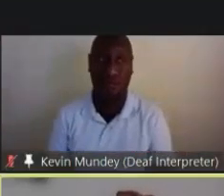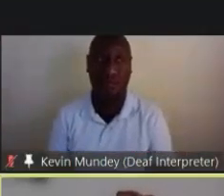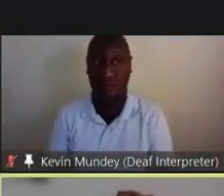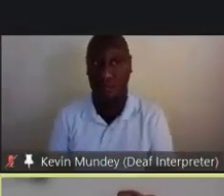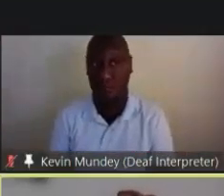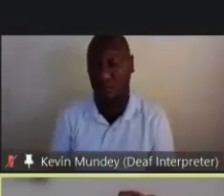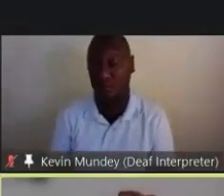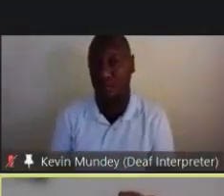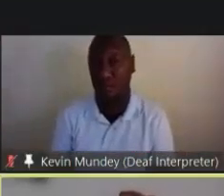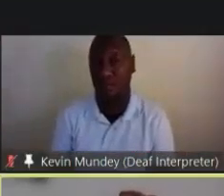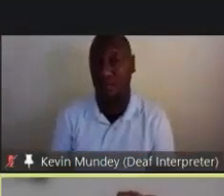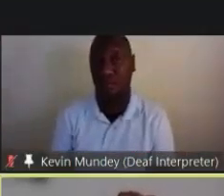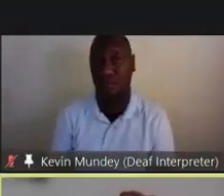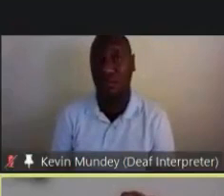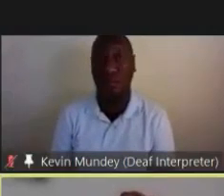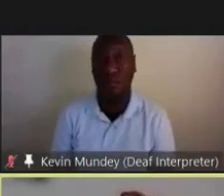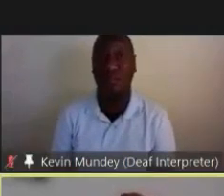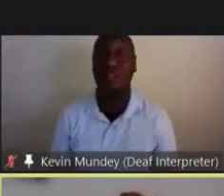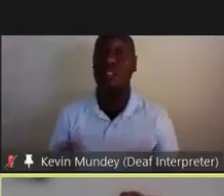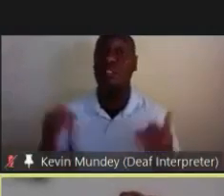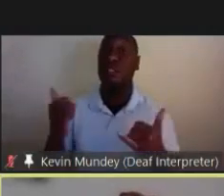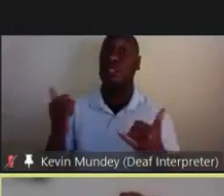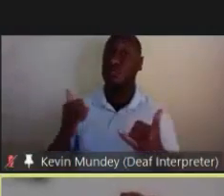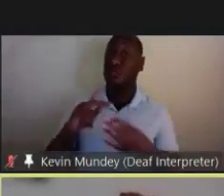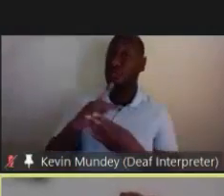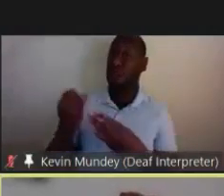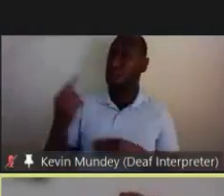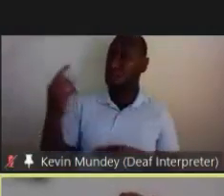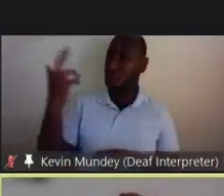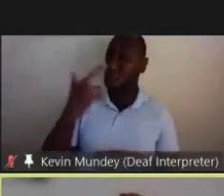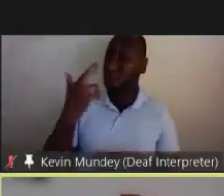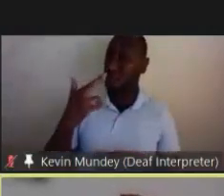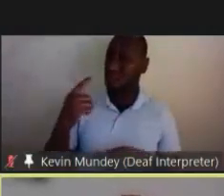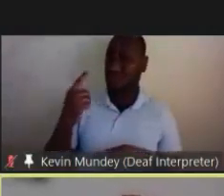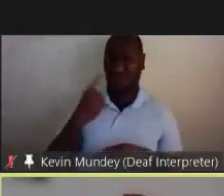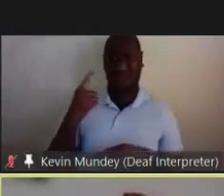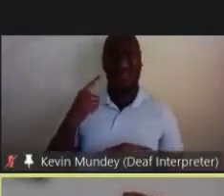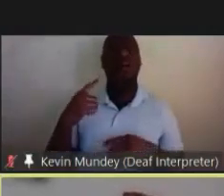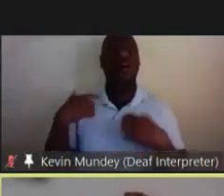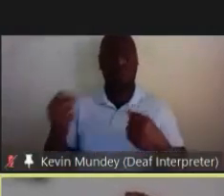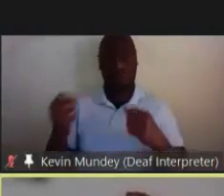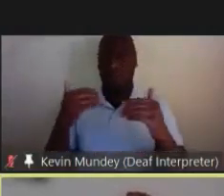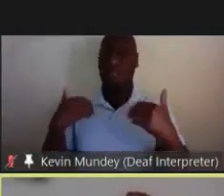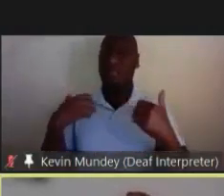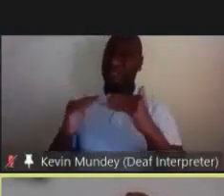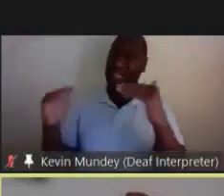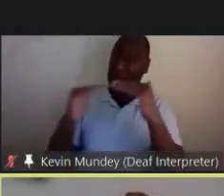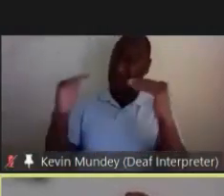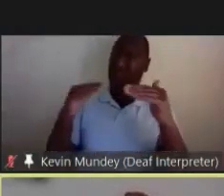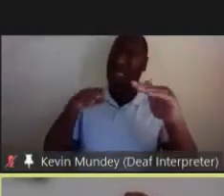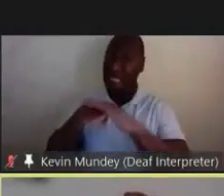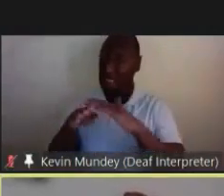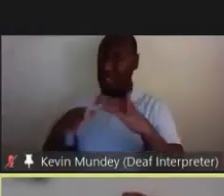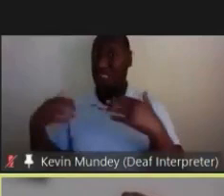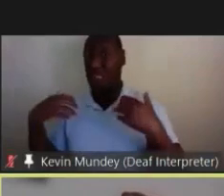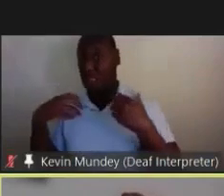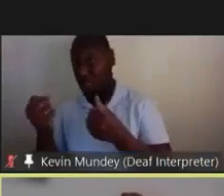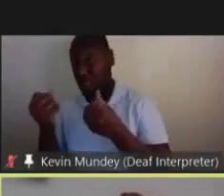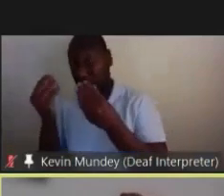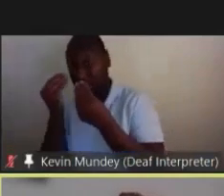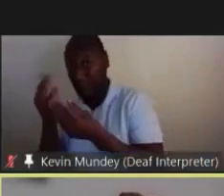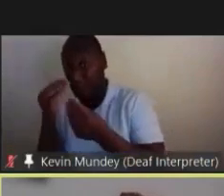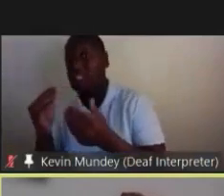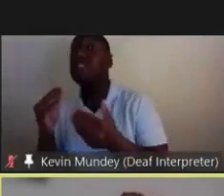The purpose of this project is to improve health equity and access to health information for people with disabilities